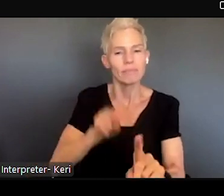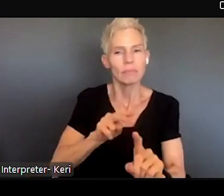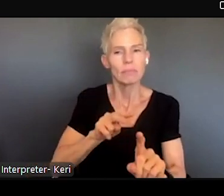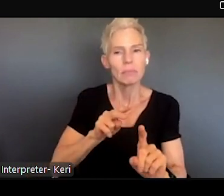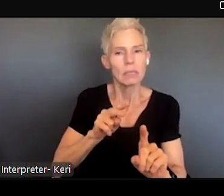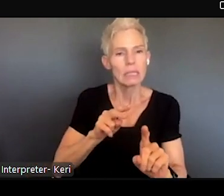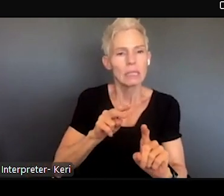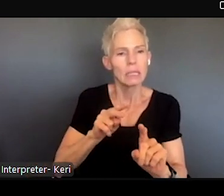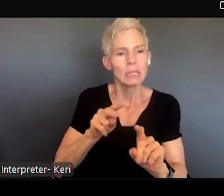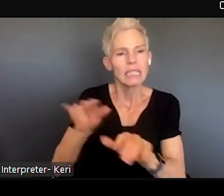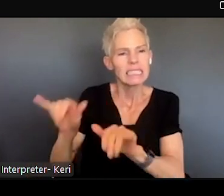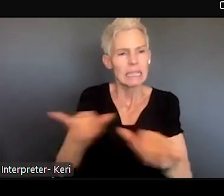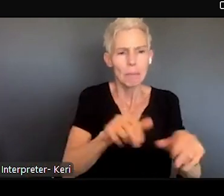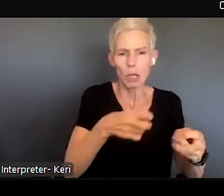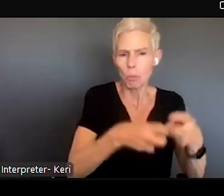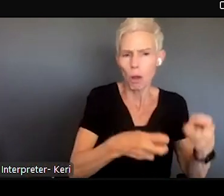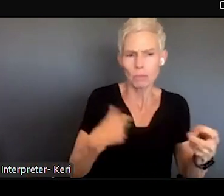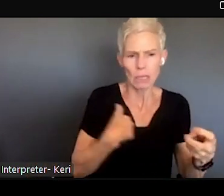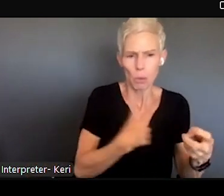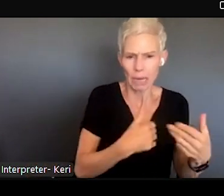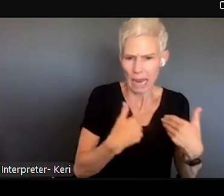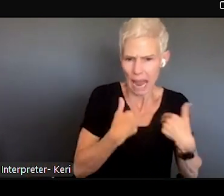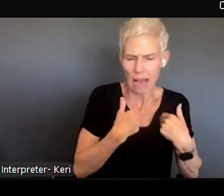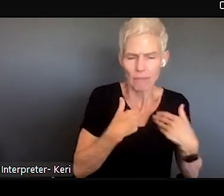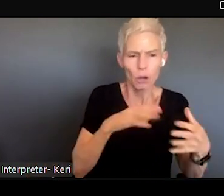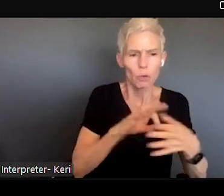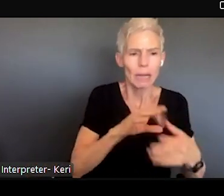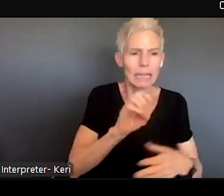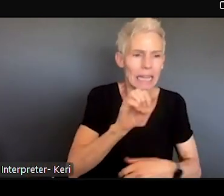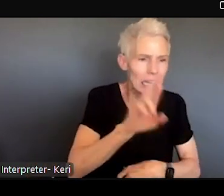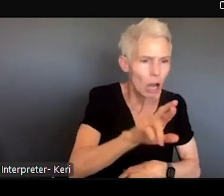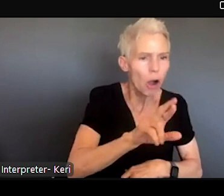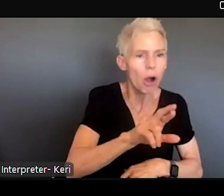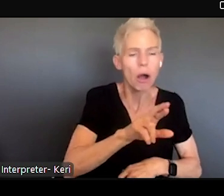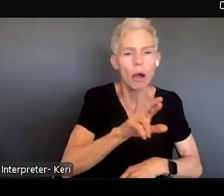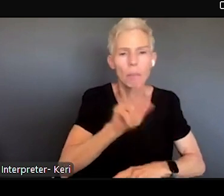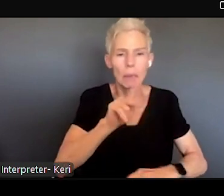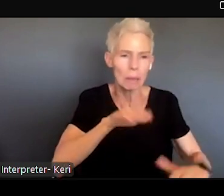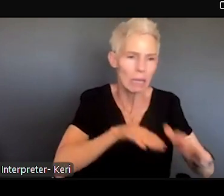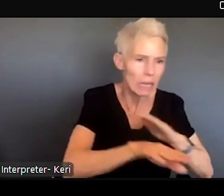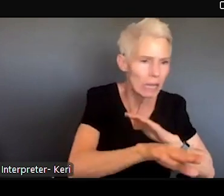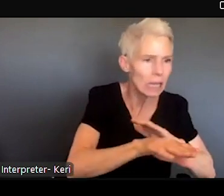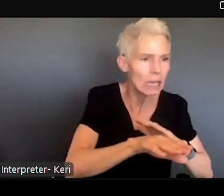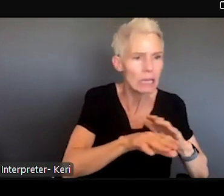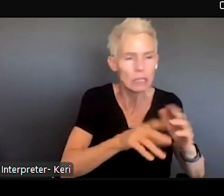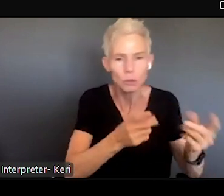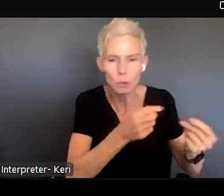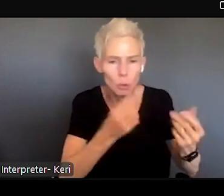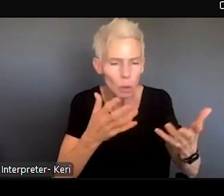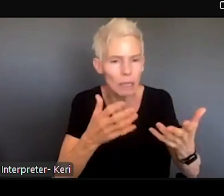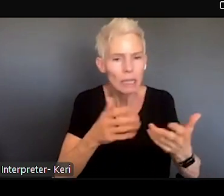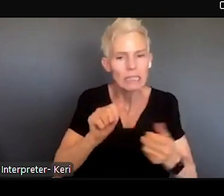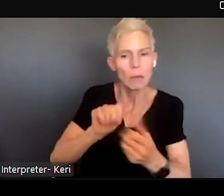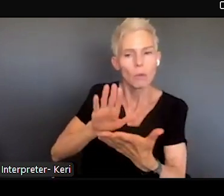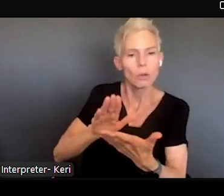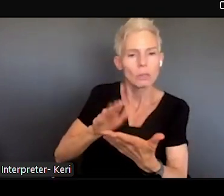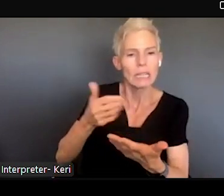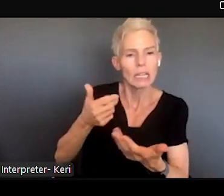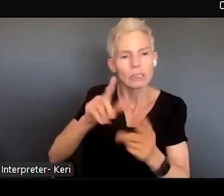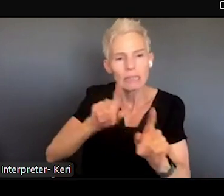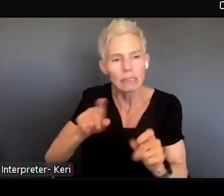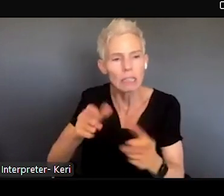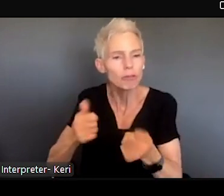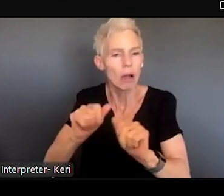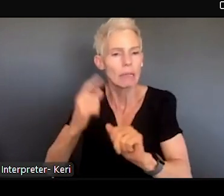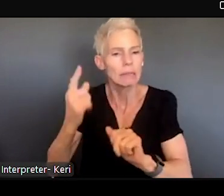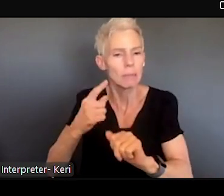very similar issues that we do in terms of the ER boarding. So this is an approach that they are giving a try.